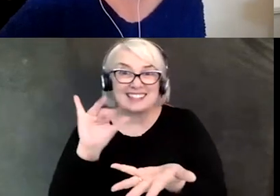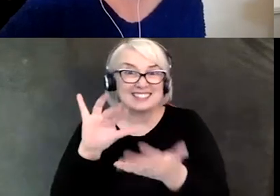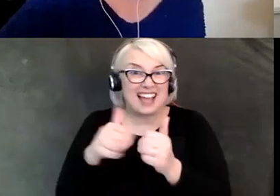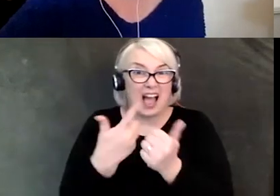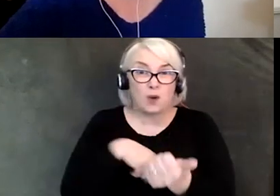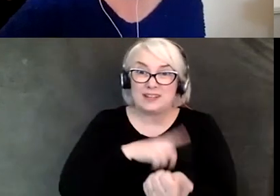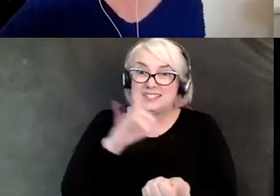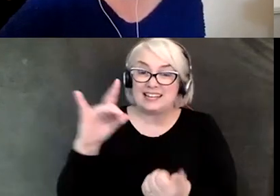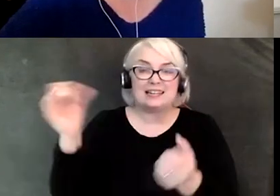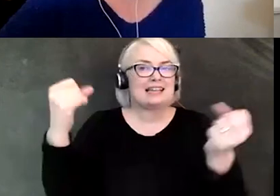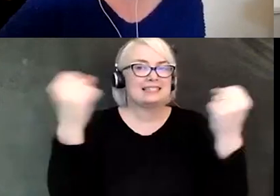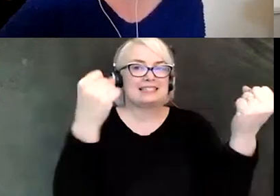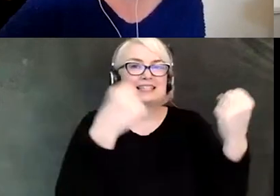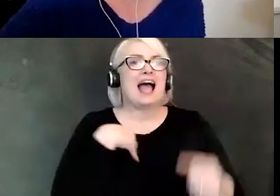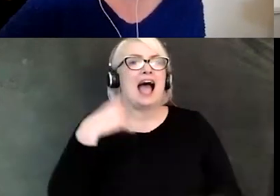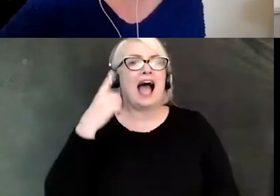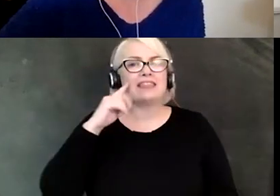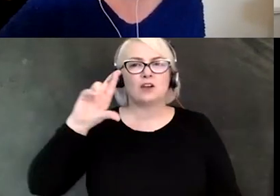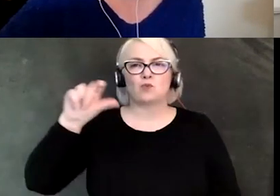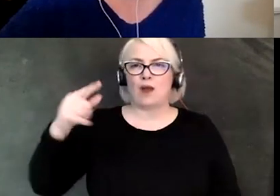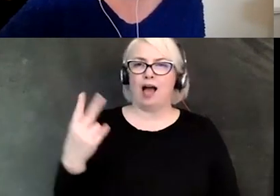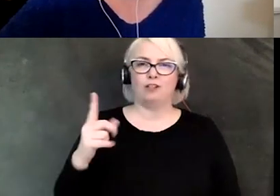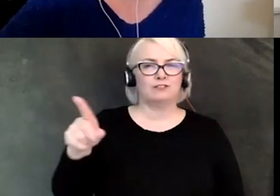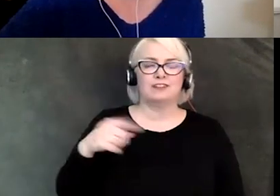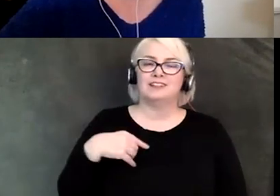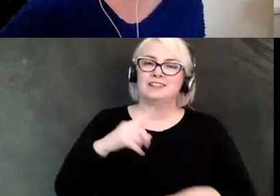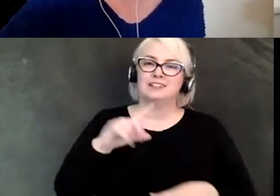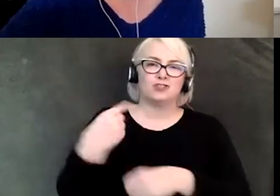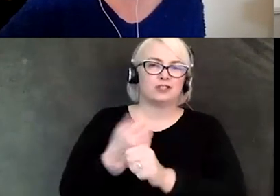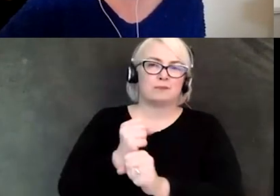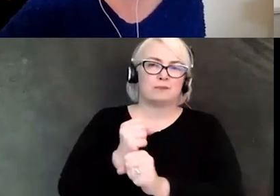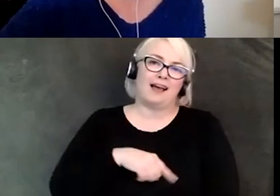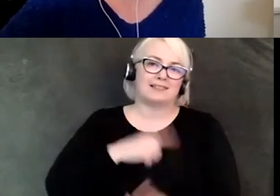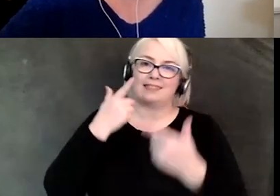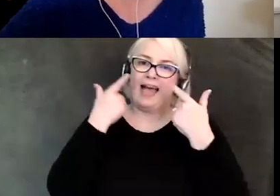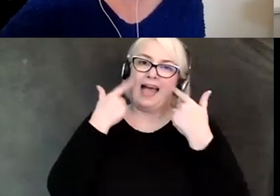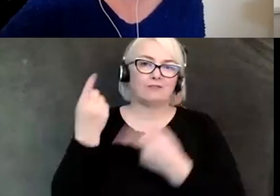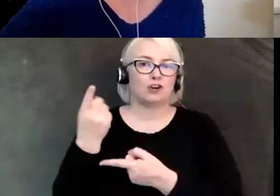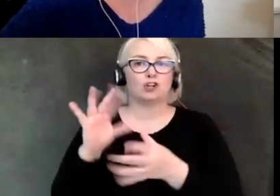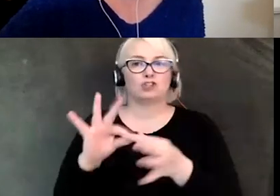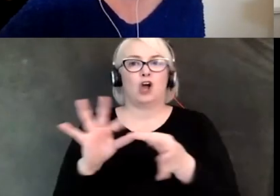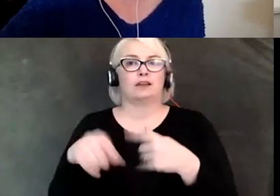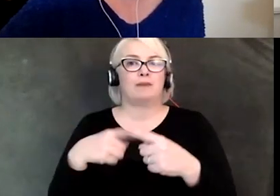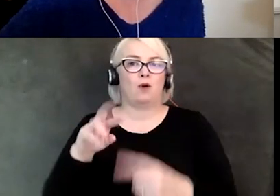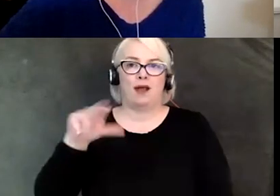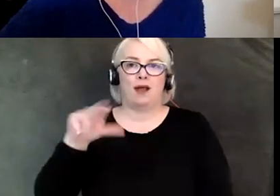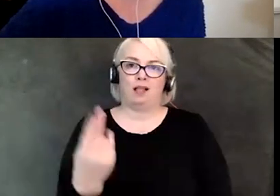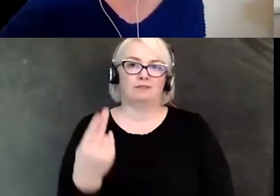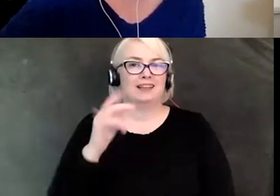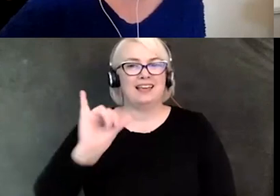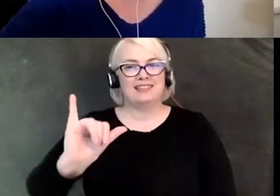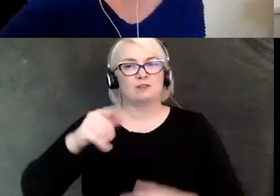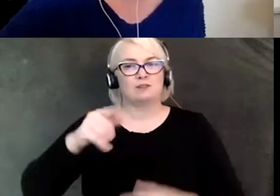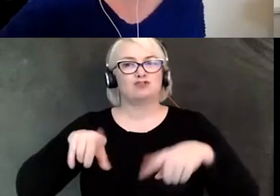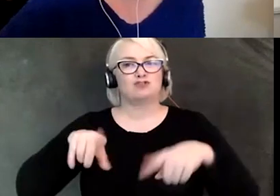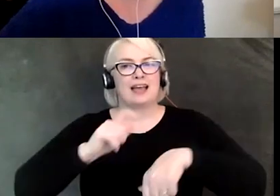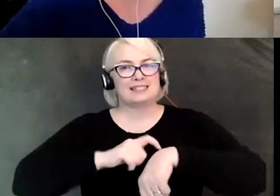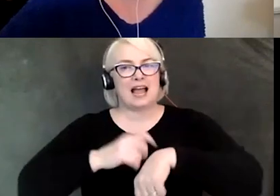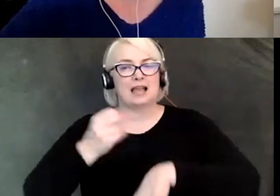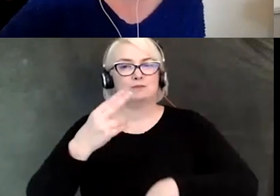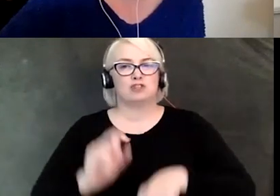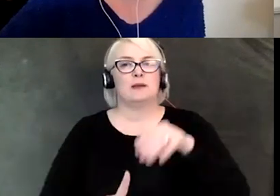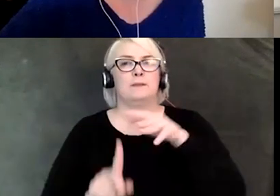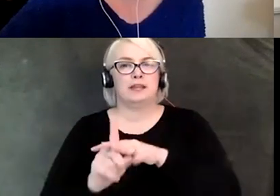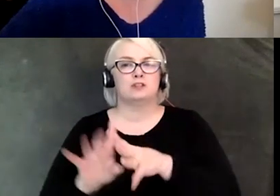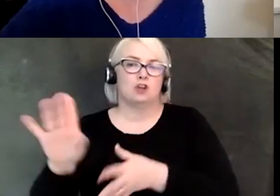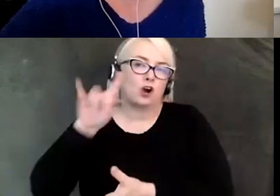Yeah. think Ralph just made us laugh. Like her talking about, that was like in that time period that she appears in the show, her husband would be